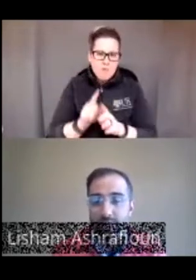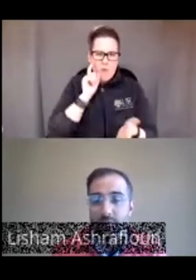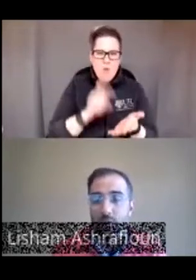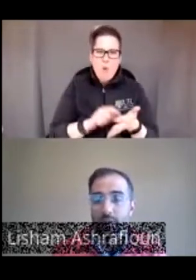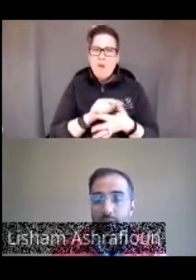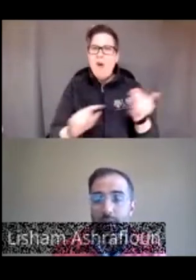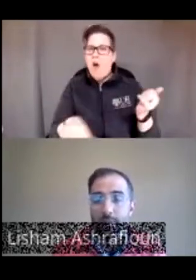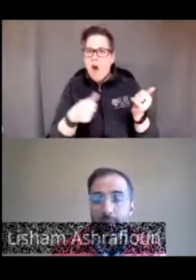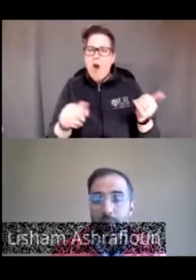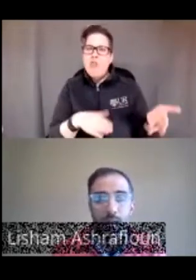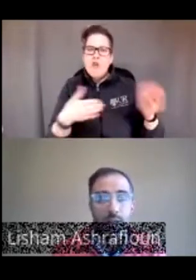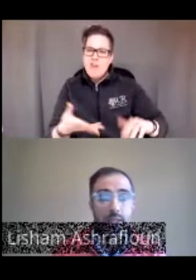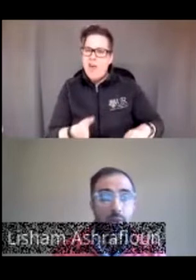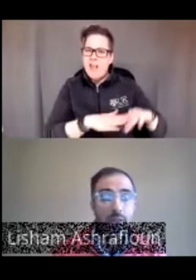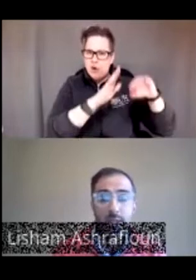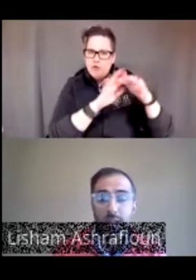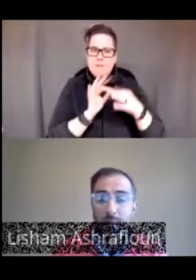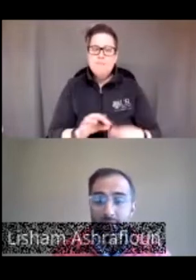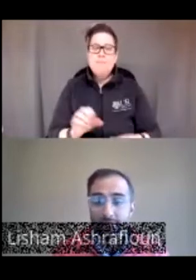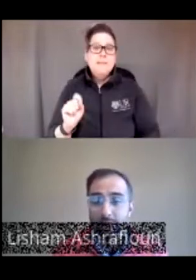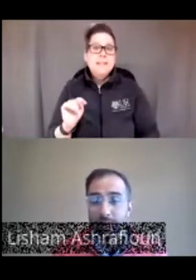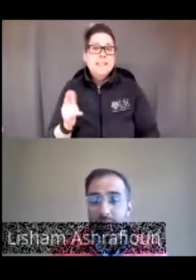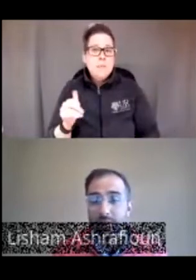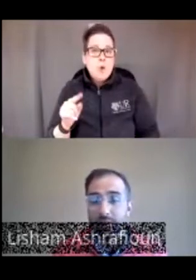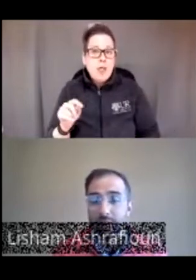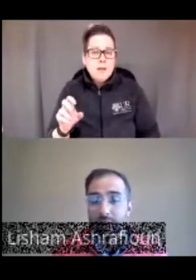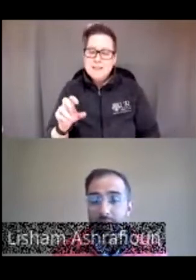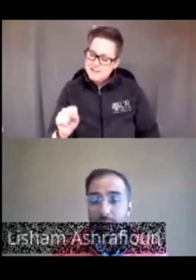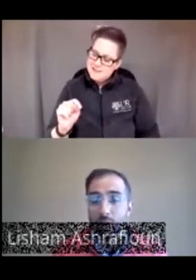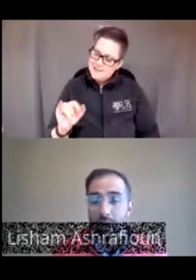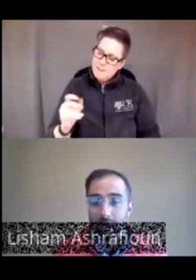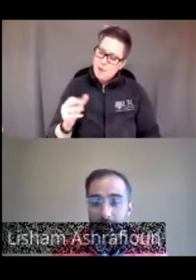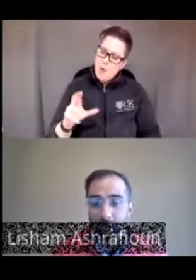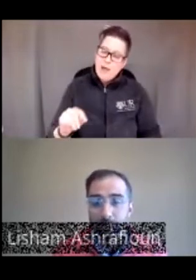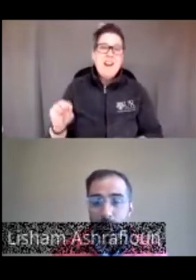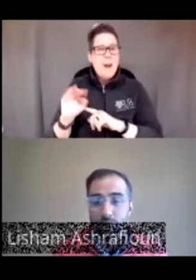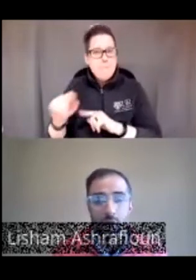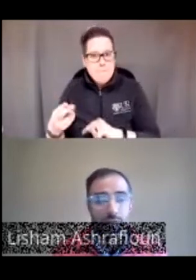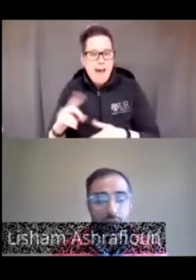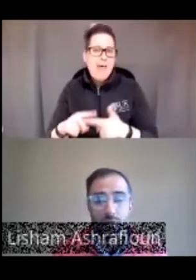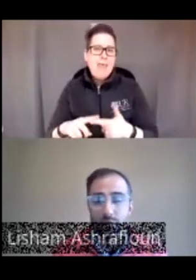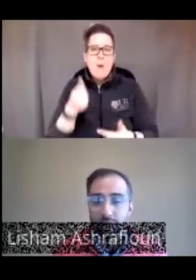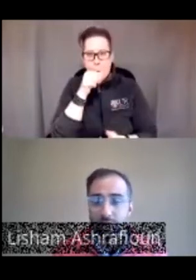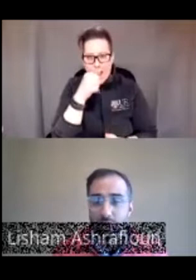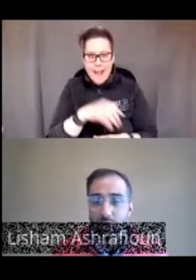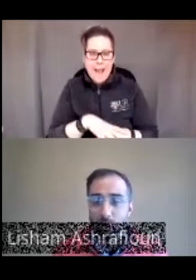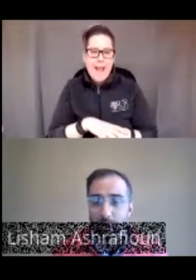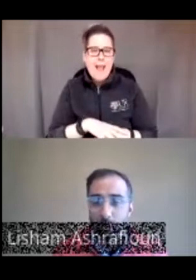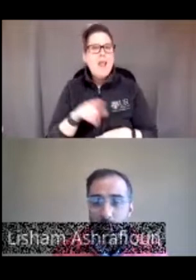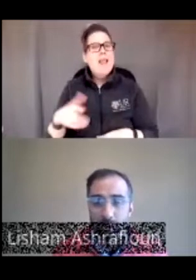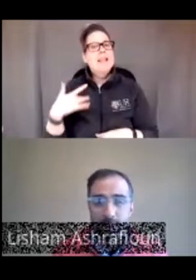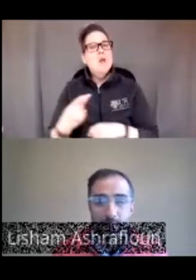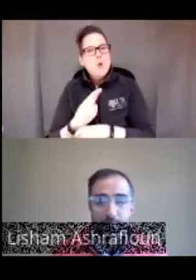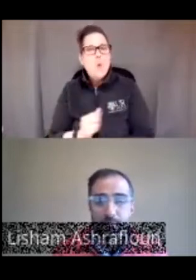in deaths involving stimulants like methamphetamine and cocaine, which are often used in conjunction